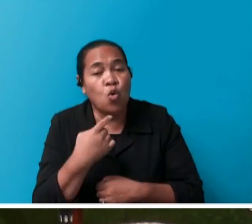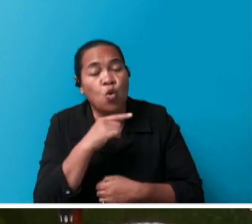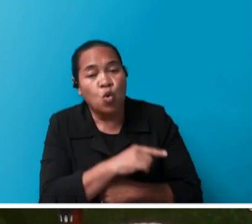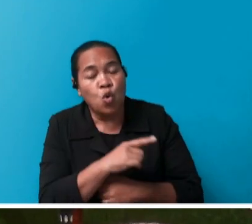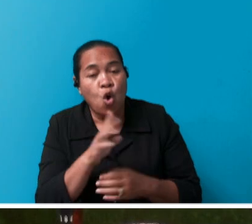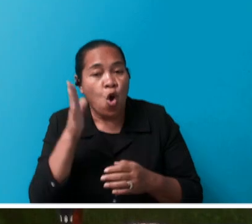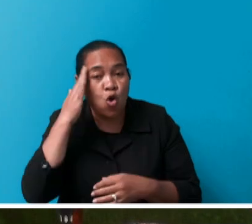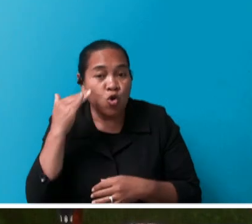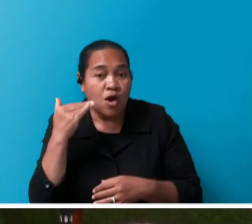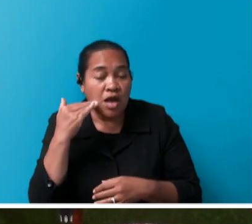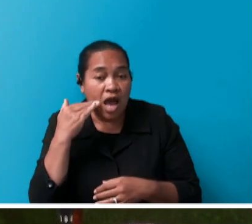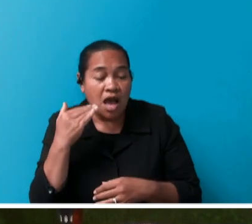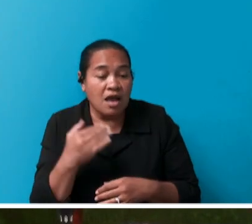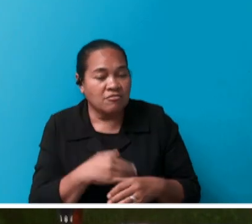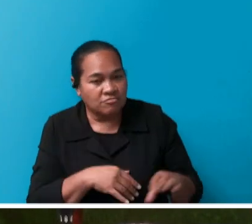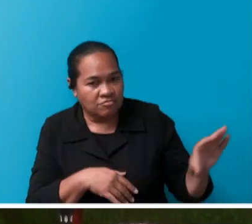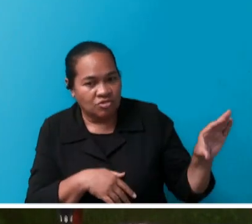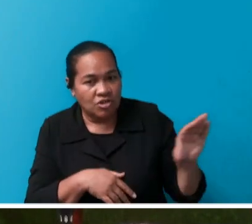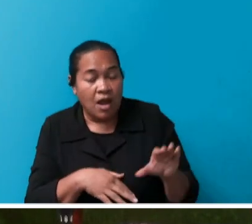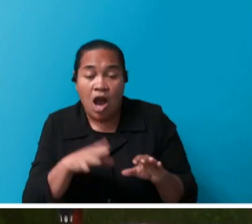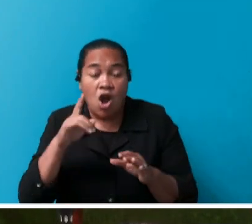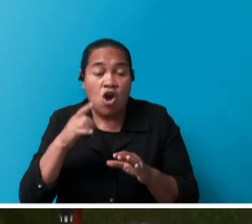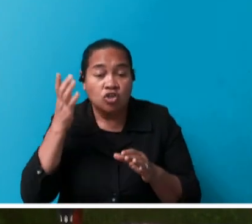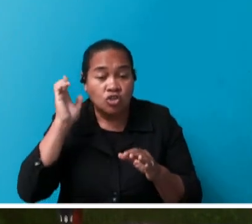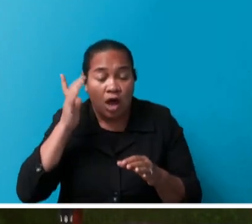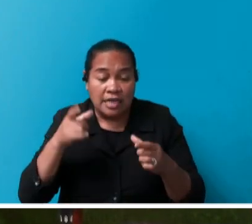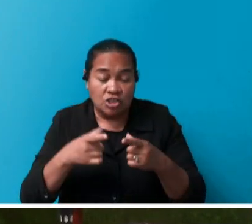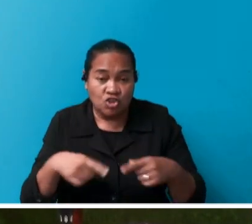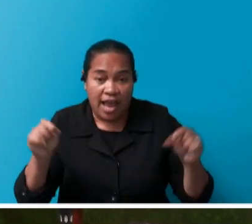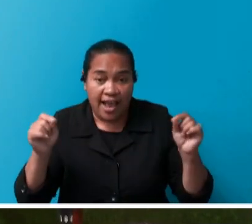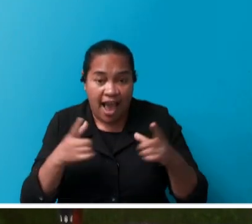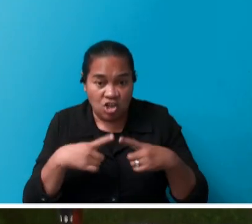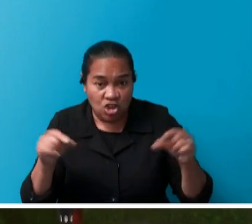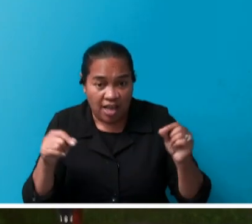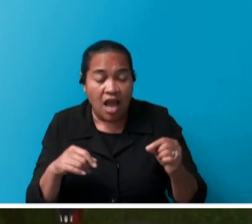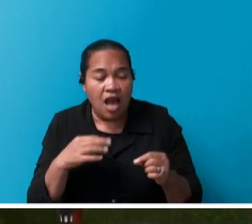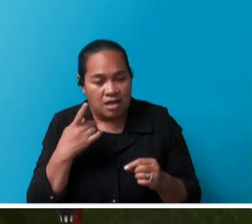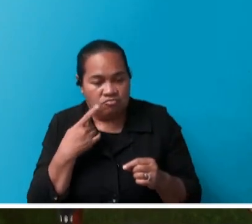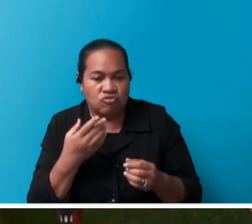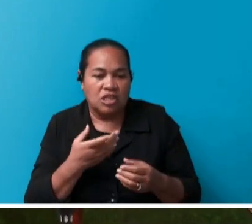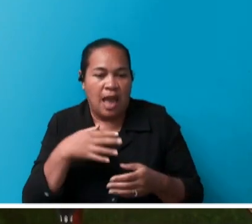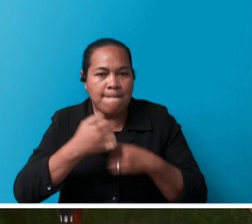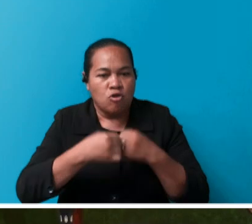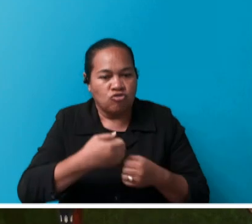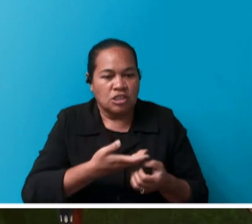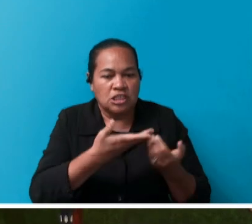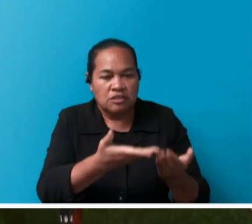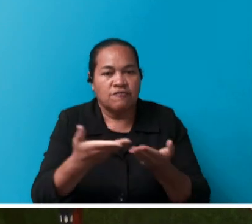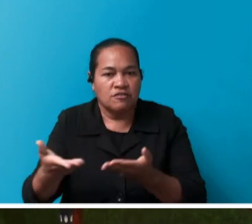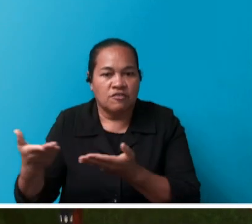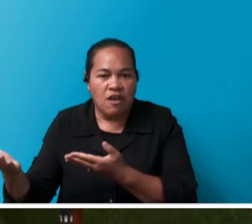been installed at CWM Hospital. The machine is awaiting commissioning in a not too distant